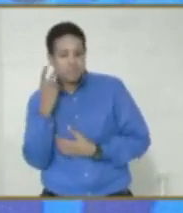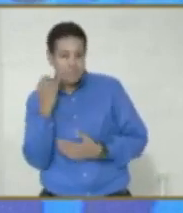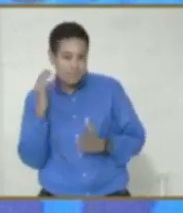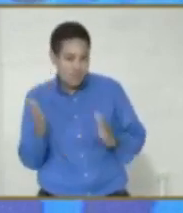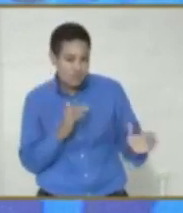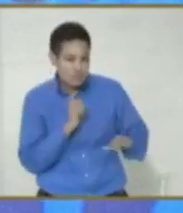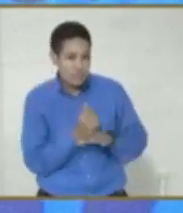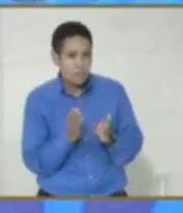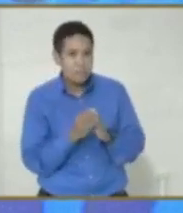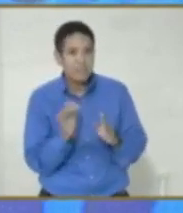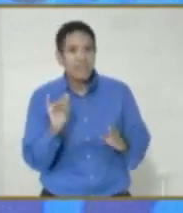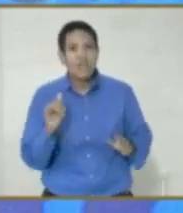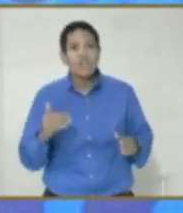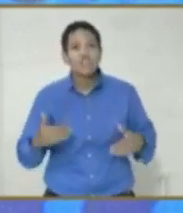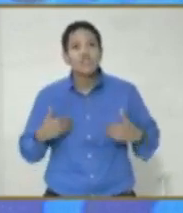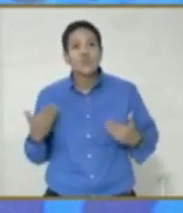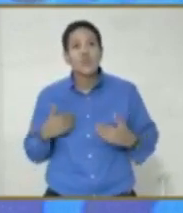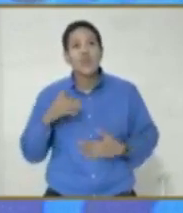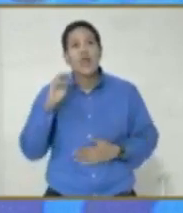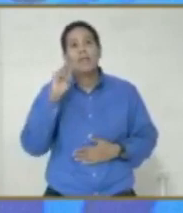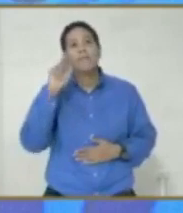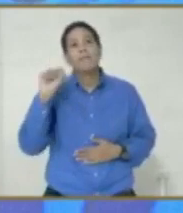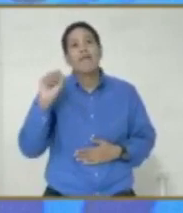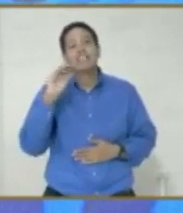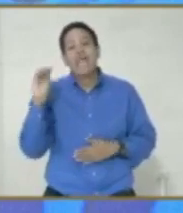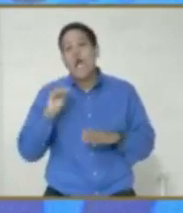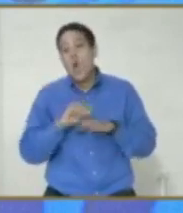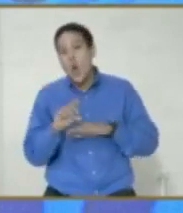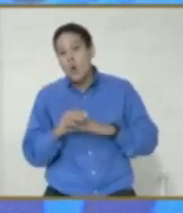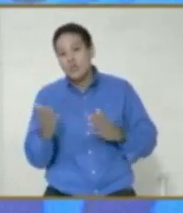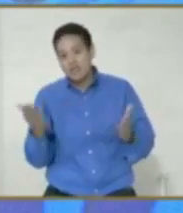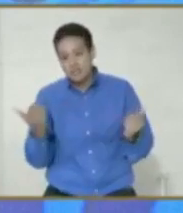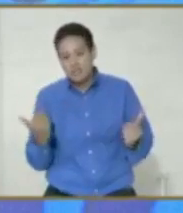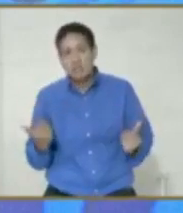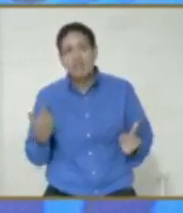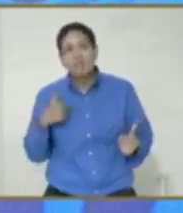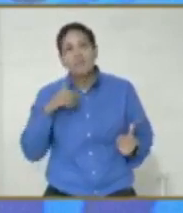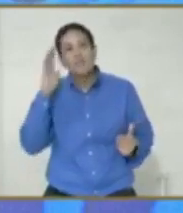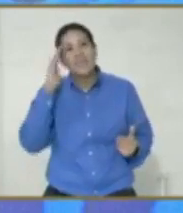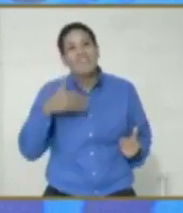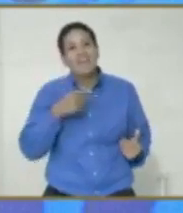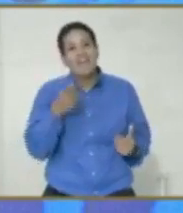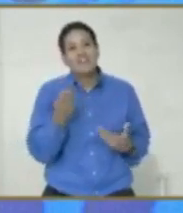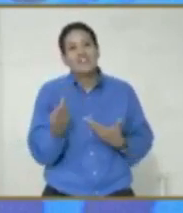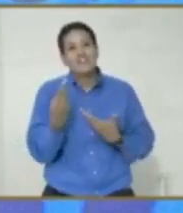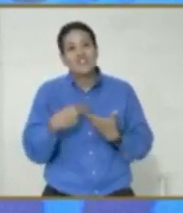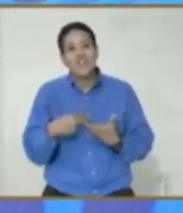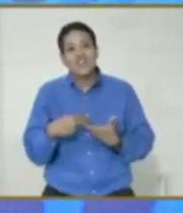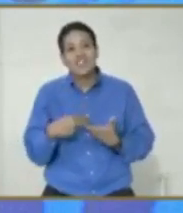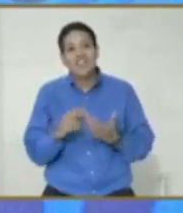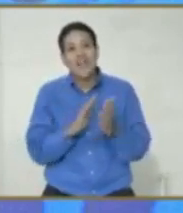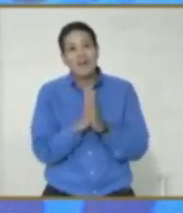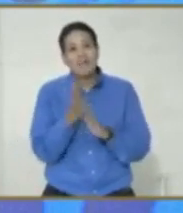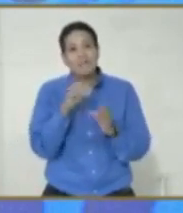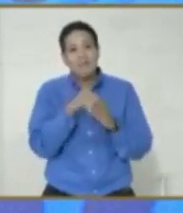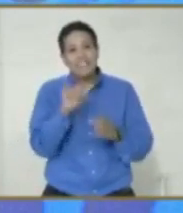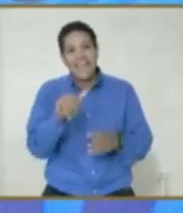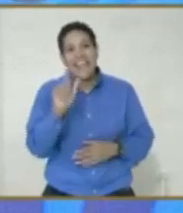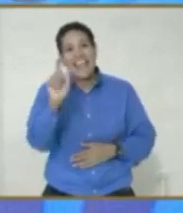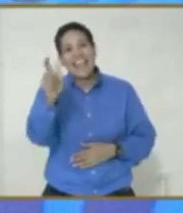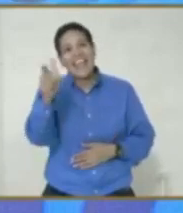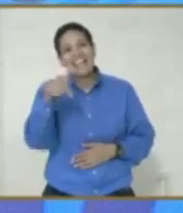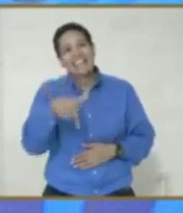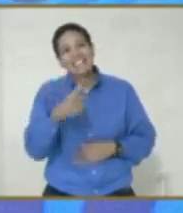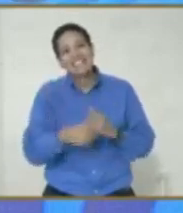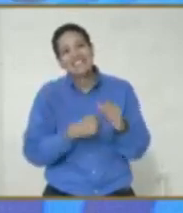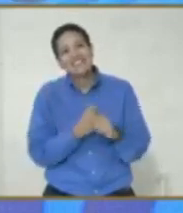the junior mayors and councillors, which we will invite you to be a part of that later on this